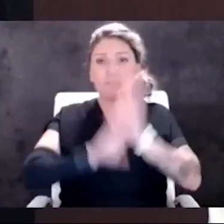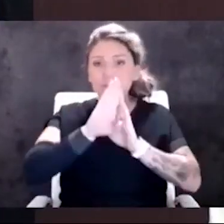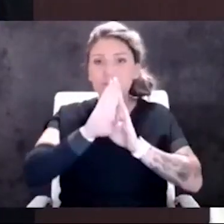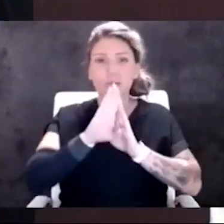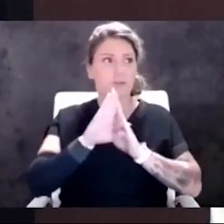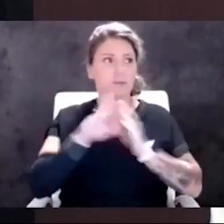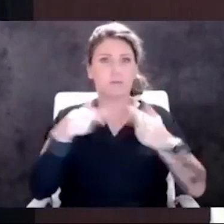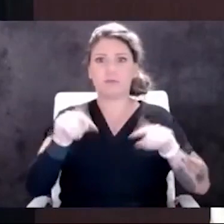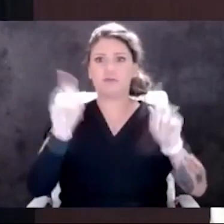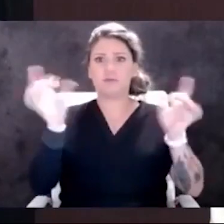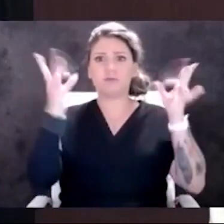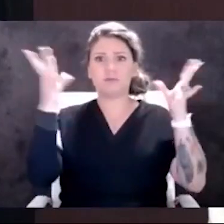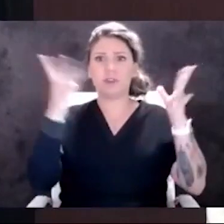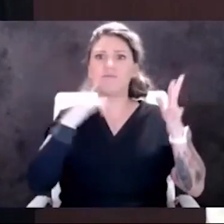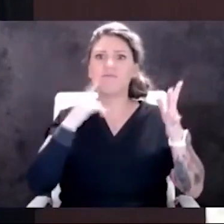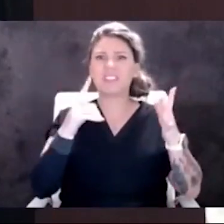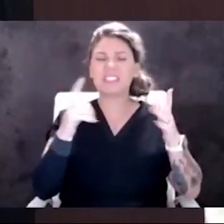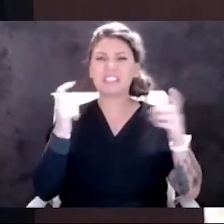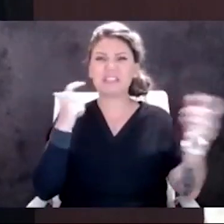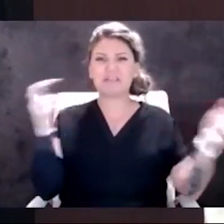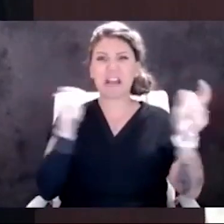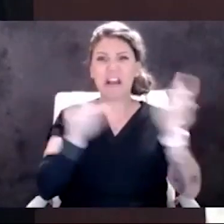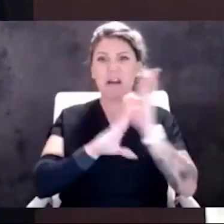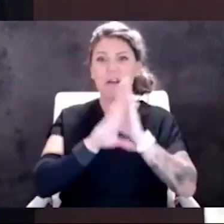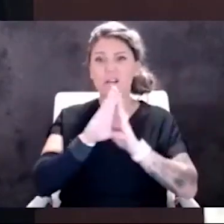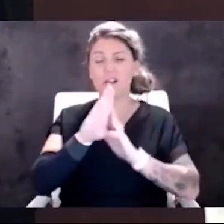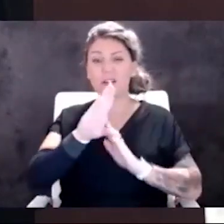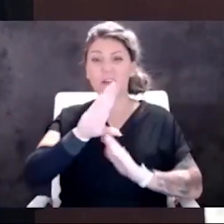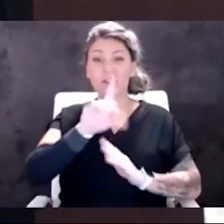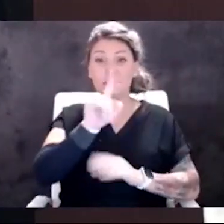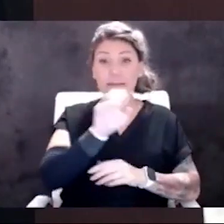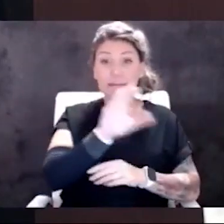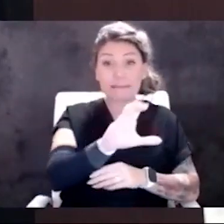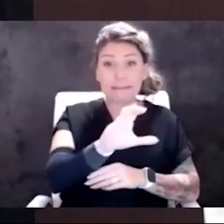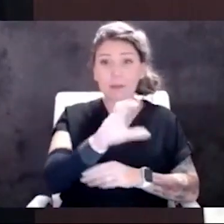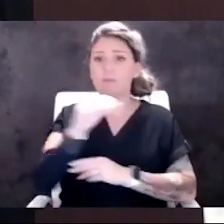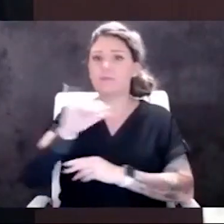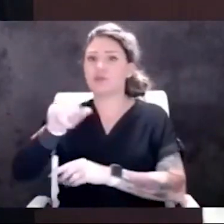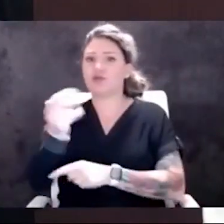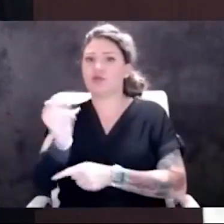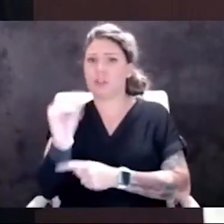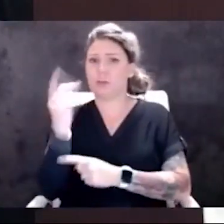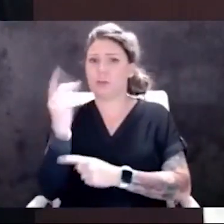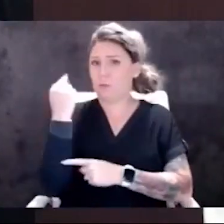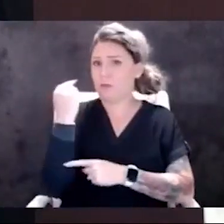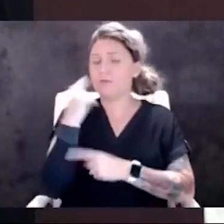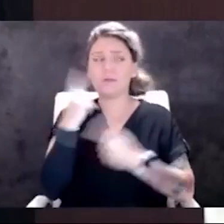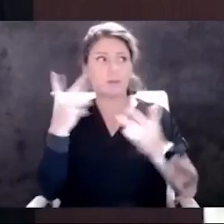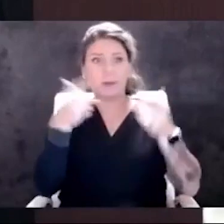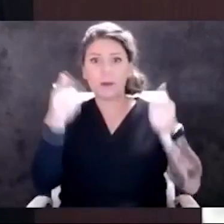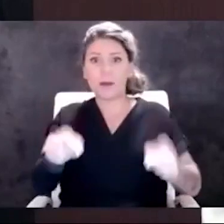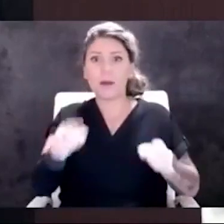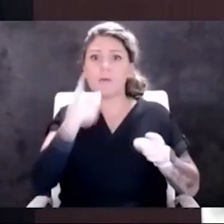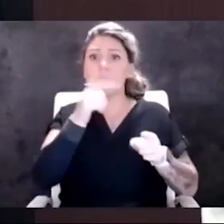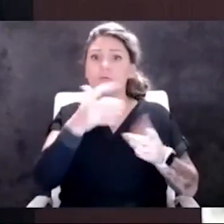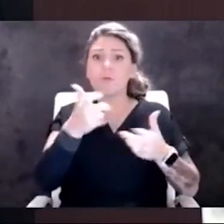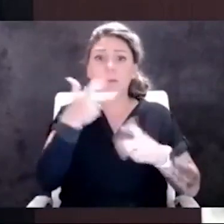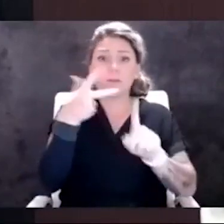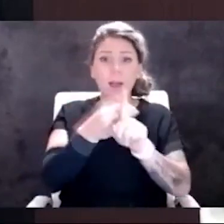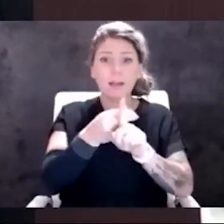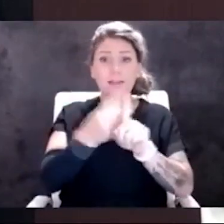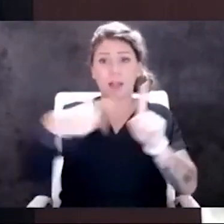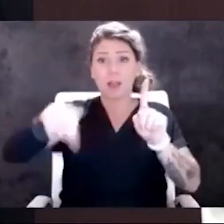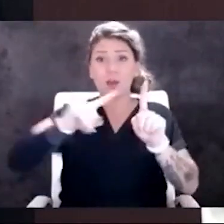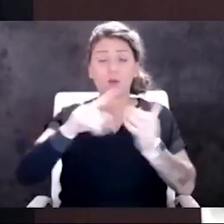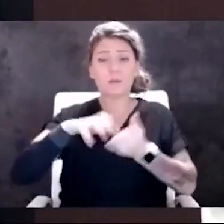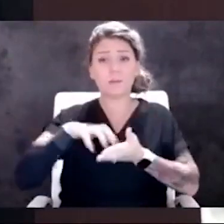biggest wave in December and January. How can we prevent that? We can prevent that from getting people vaccinated. Who do you want to get vaccinated? You want to especially vaccinate those who are vulnerable.